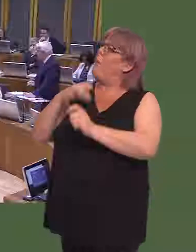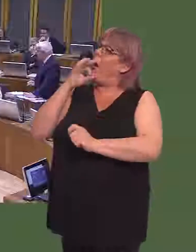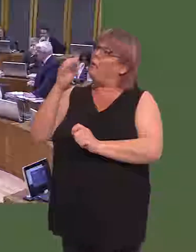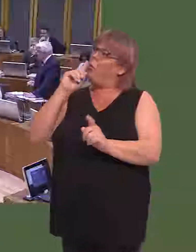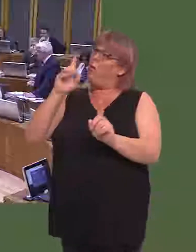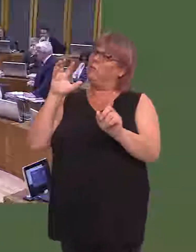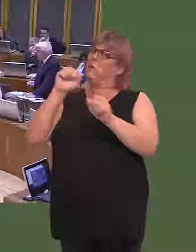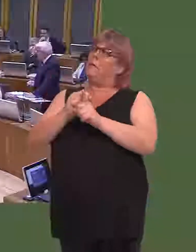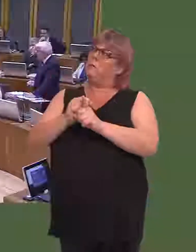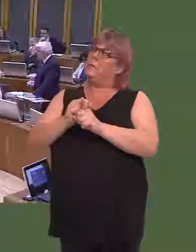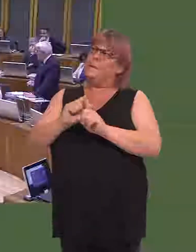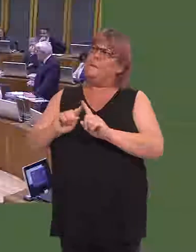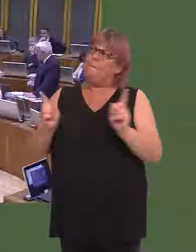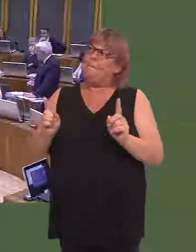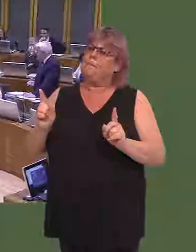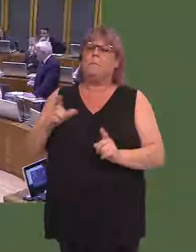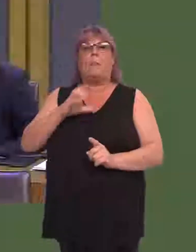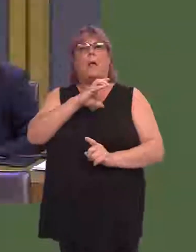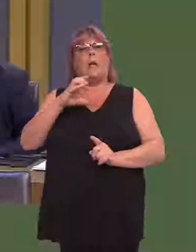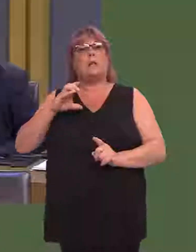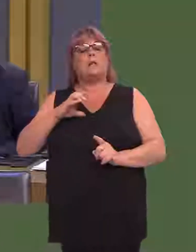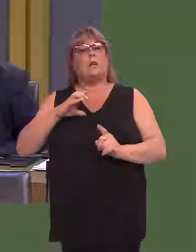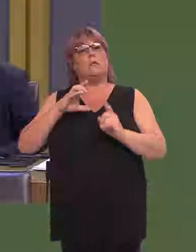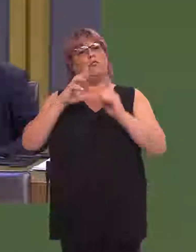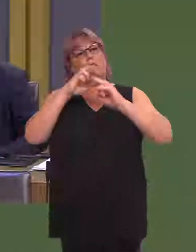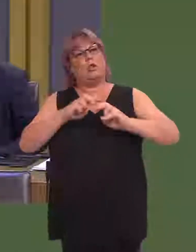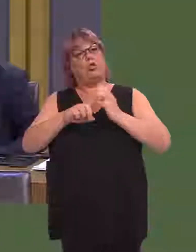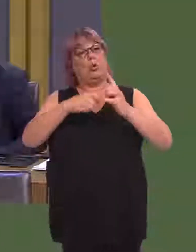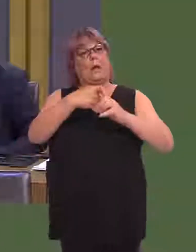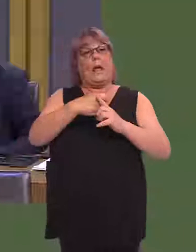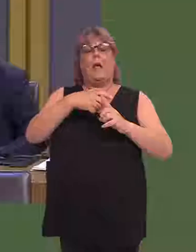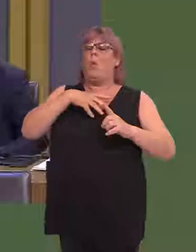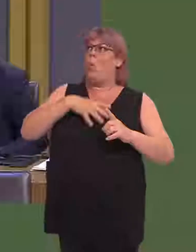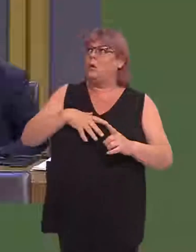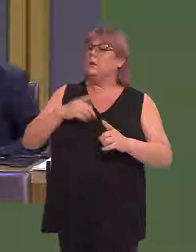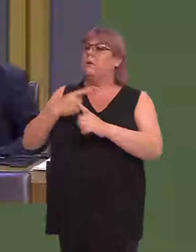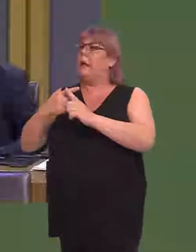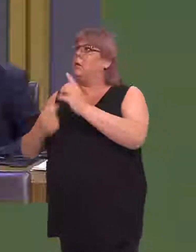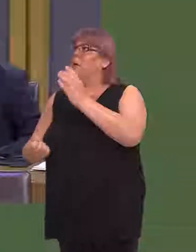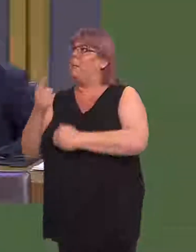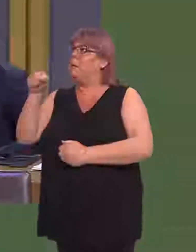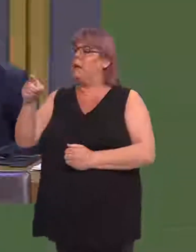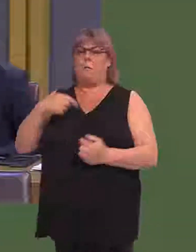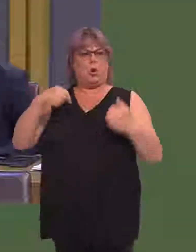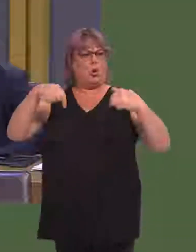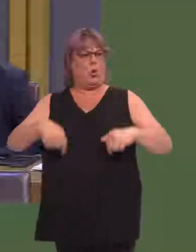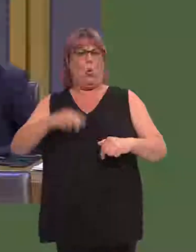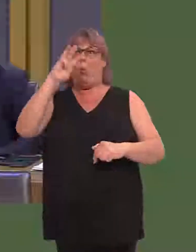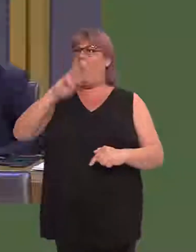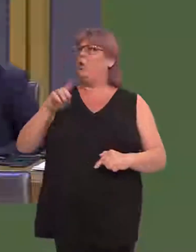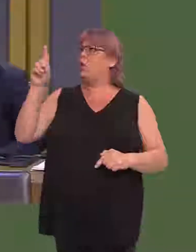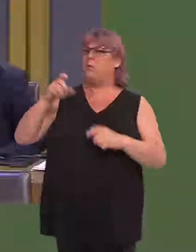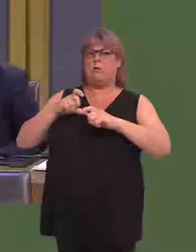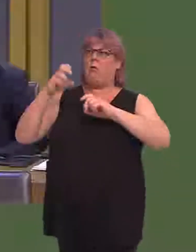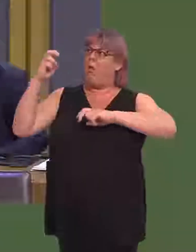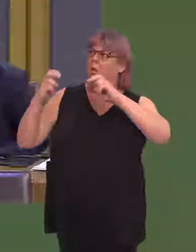you about diagnosis. Cancer Research UK has championed it, clinicians are calling for it, England is doing it, and